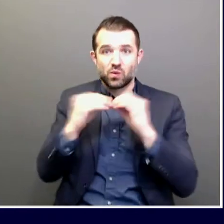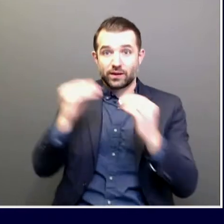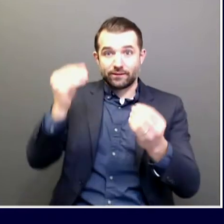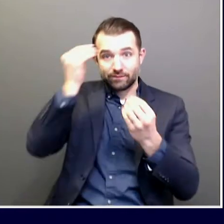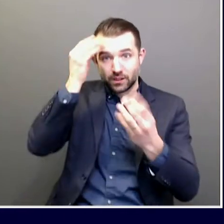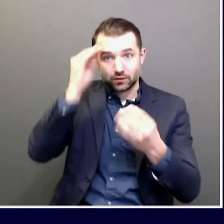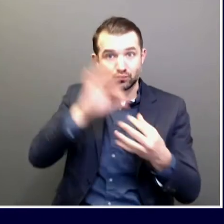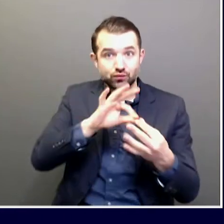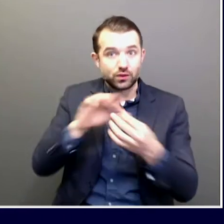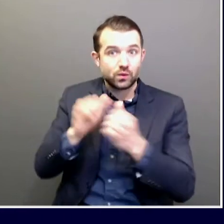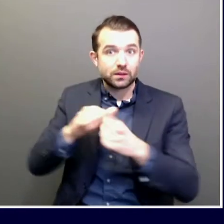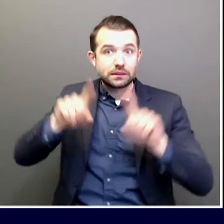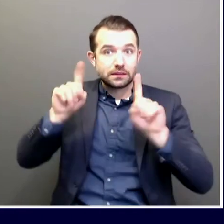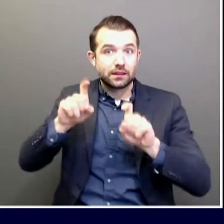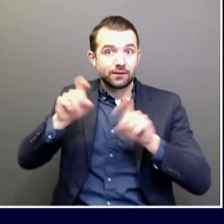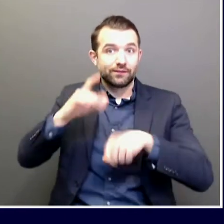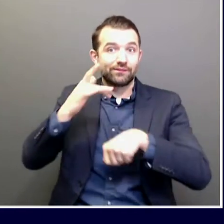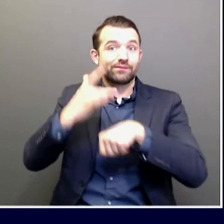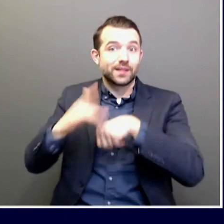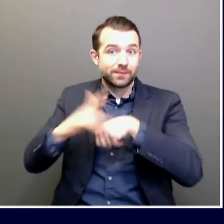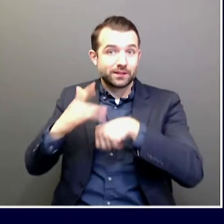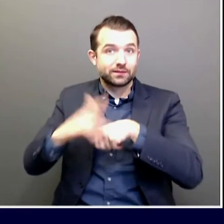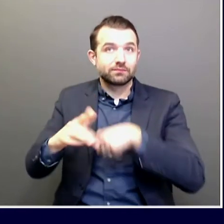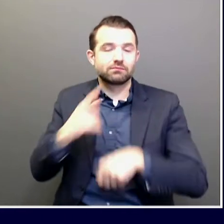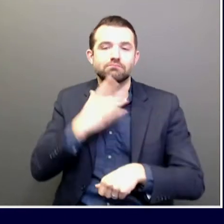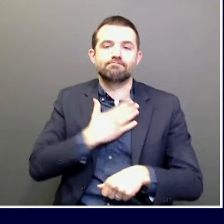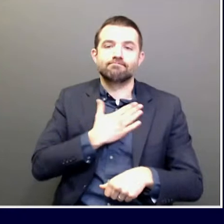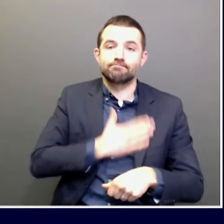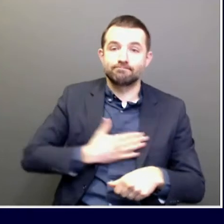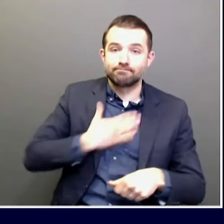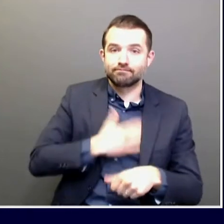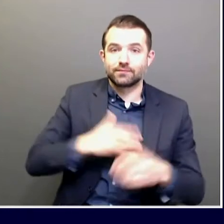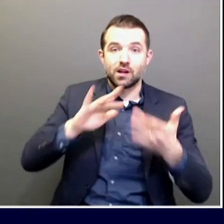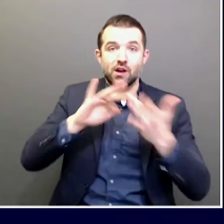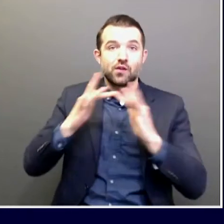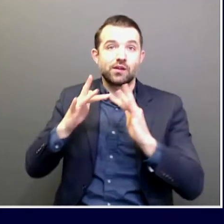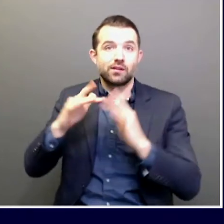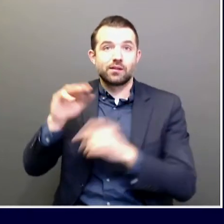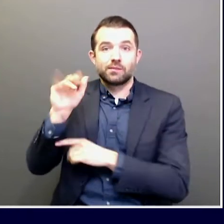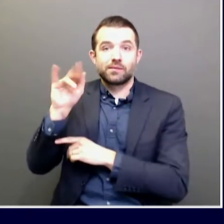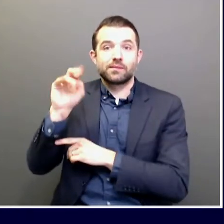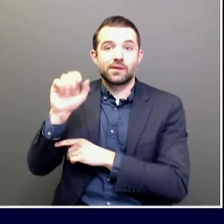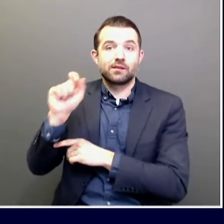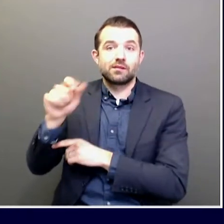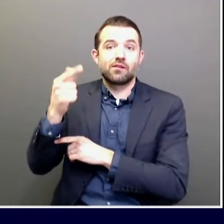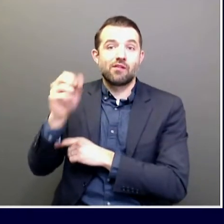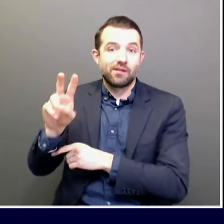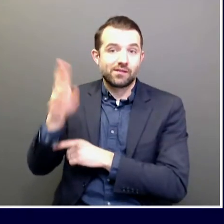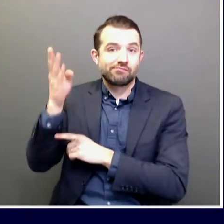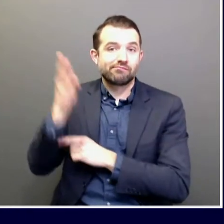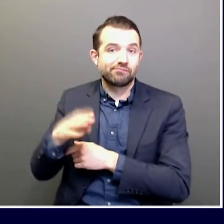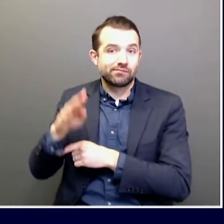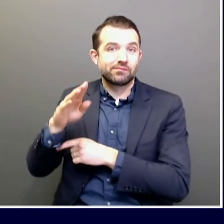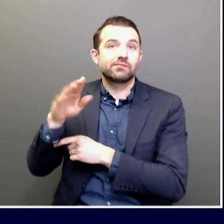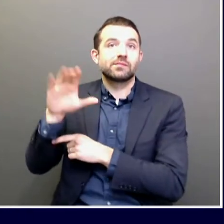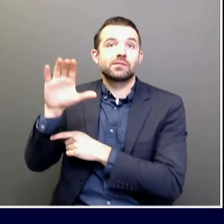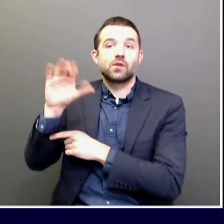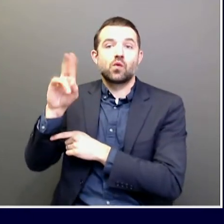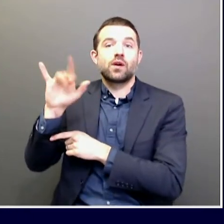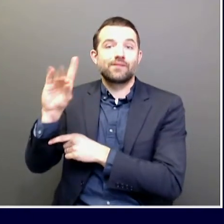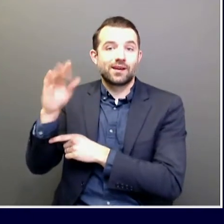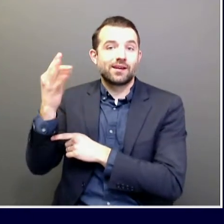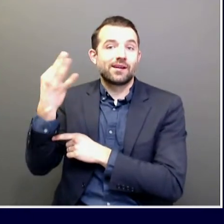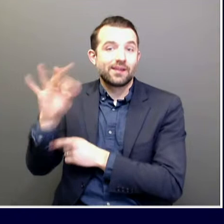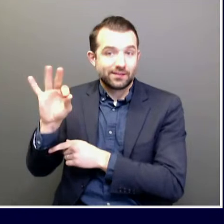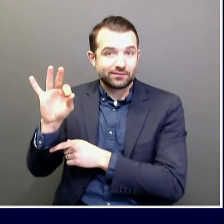1,725 doses of COVID-19 vaccine every day right now over the past 7 days. And 58% of